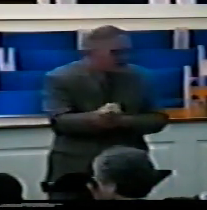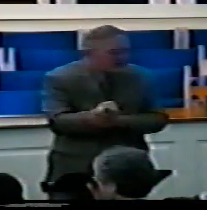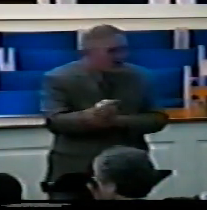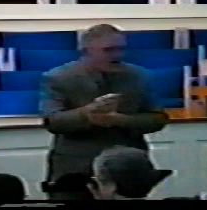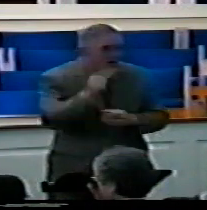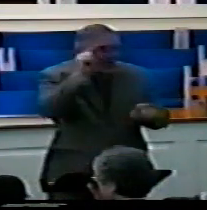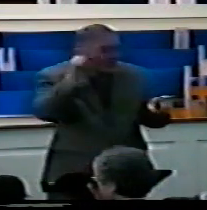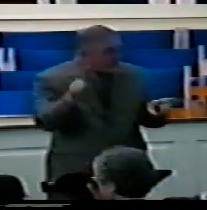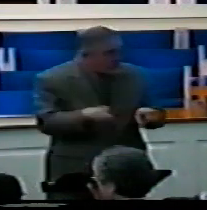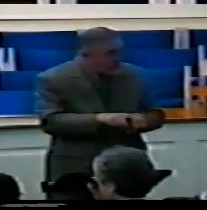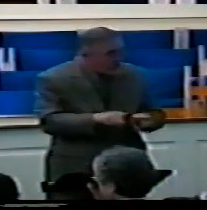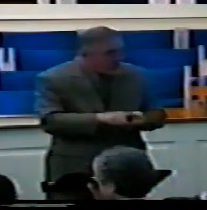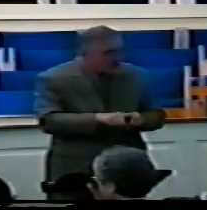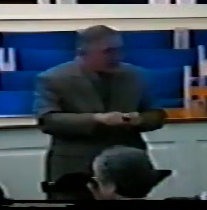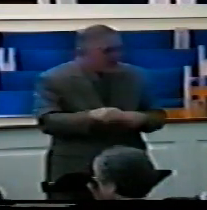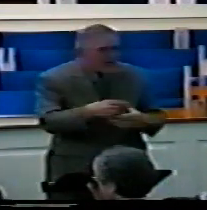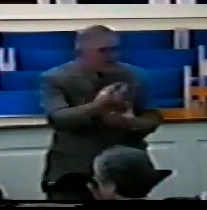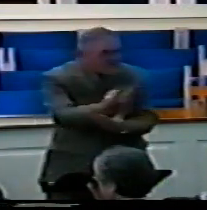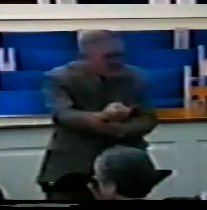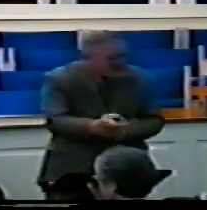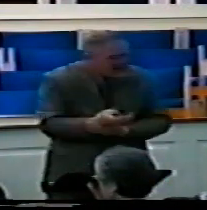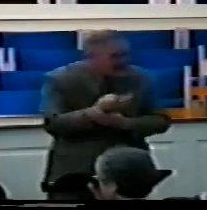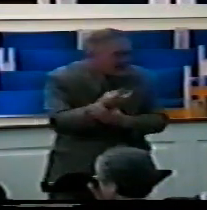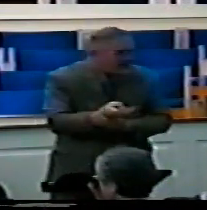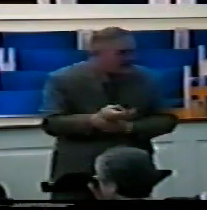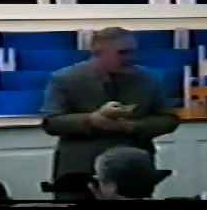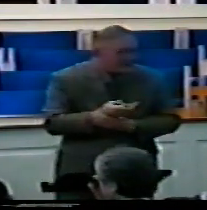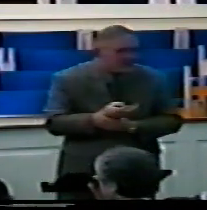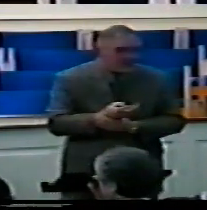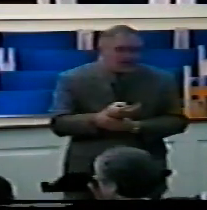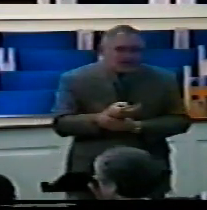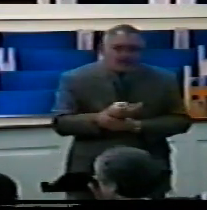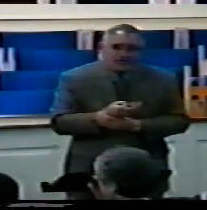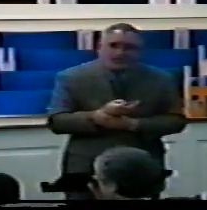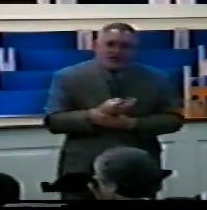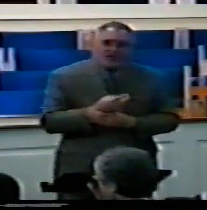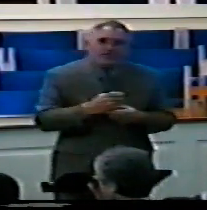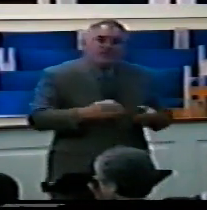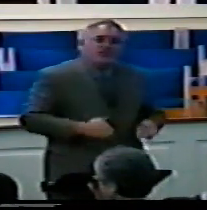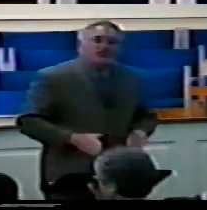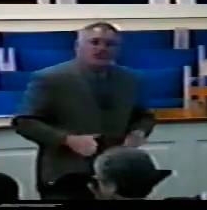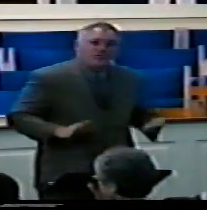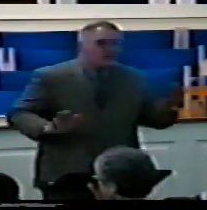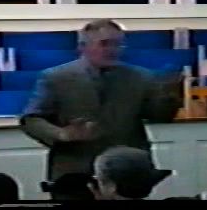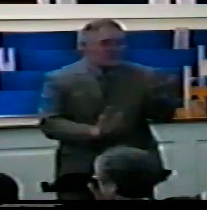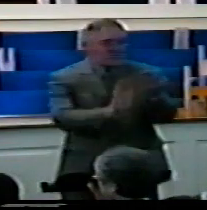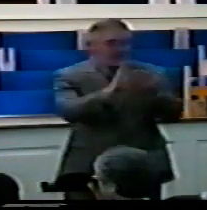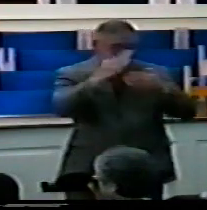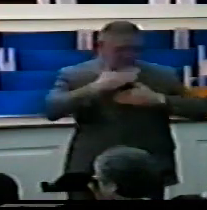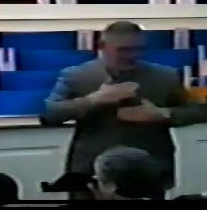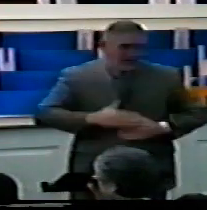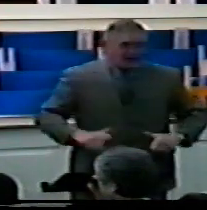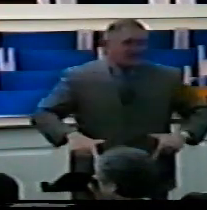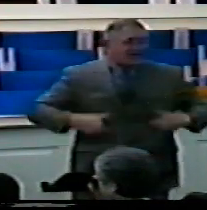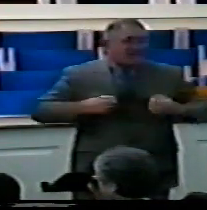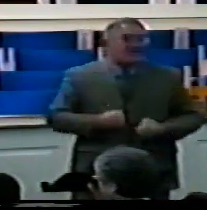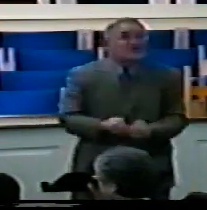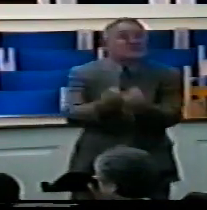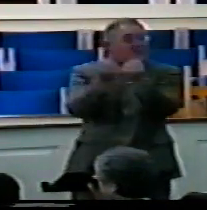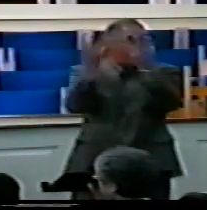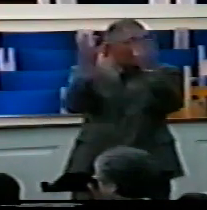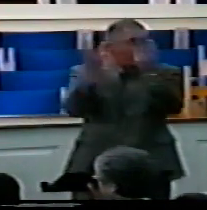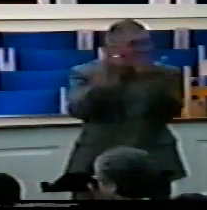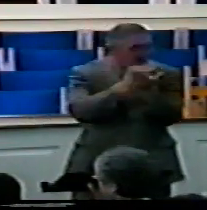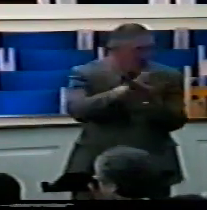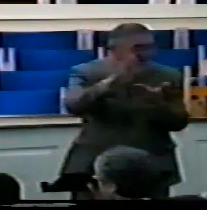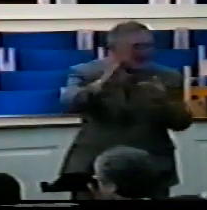cry, plead. What's he beseeching us to do? But to present ourselves a living sacrifice, holy